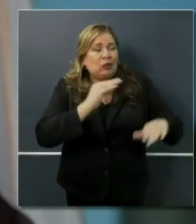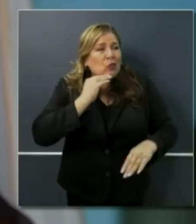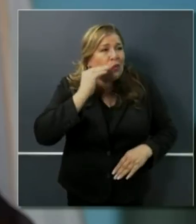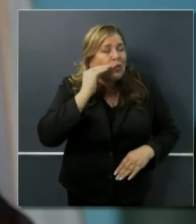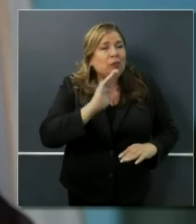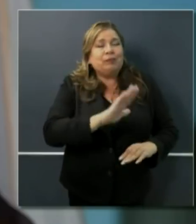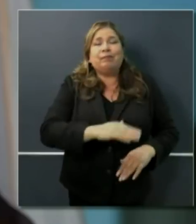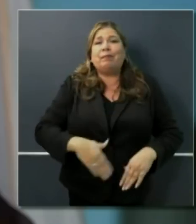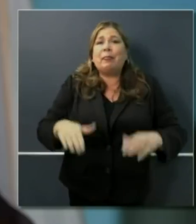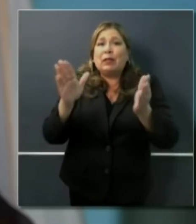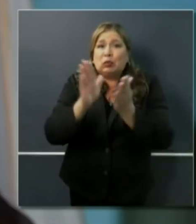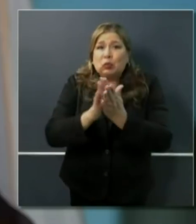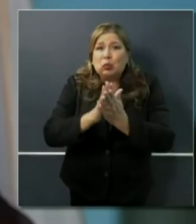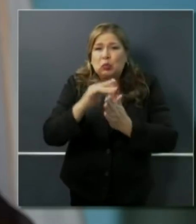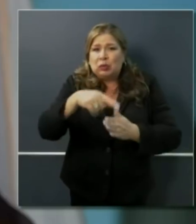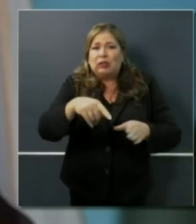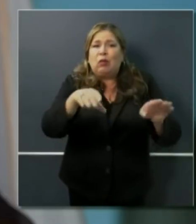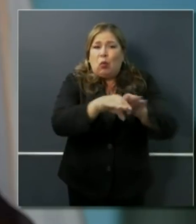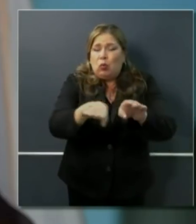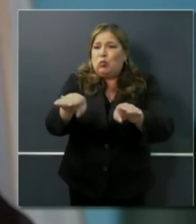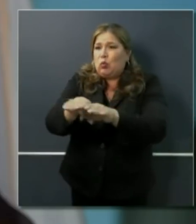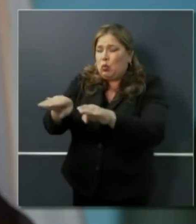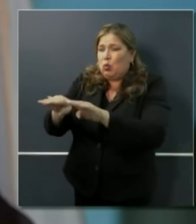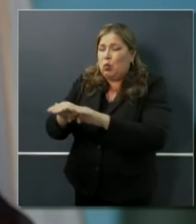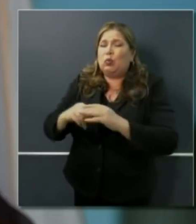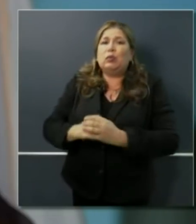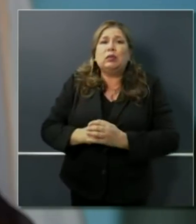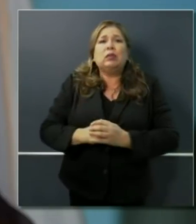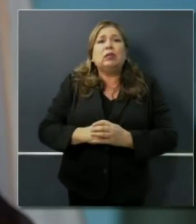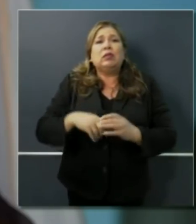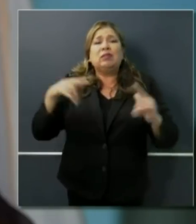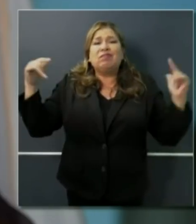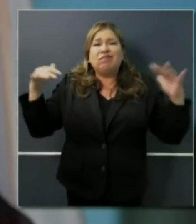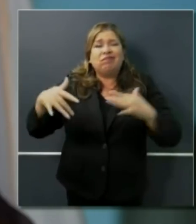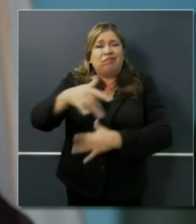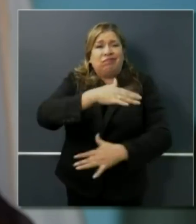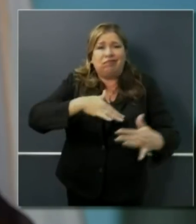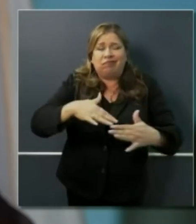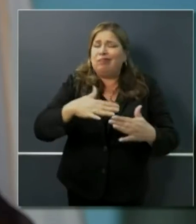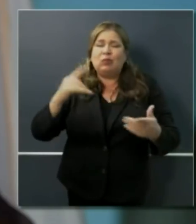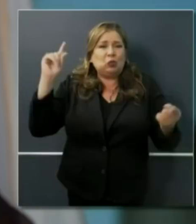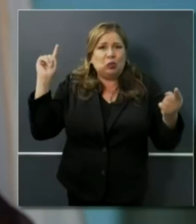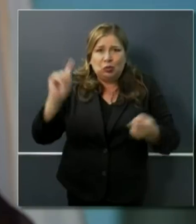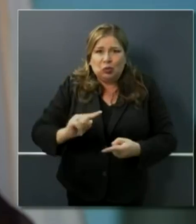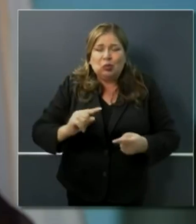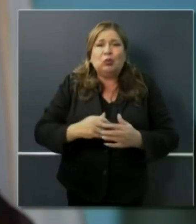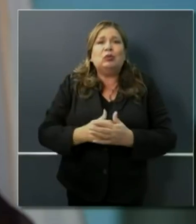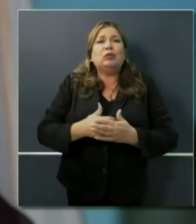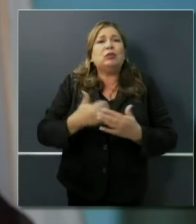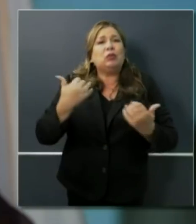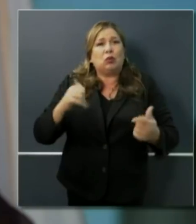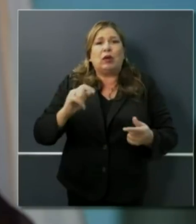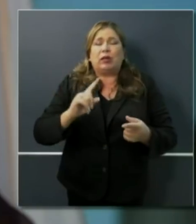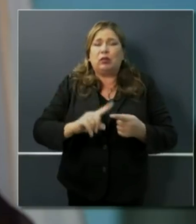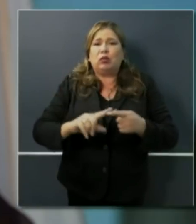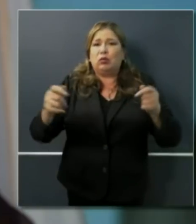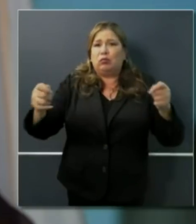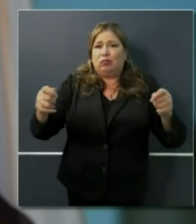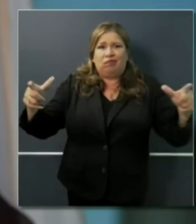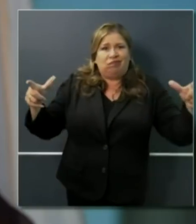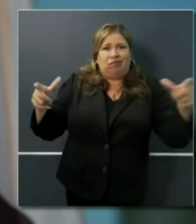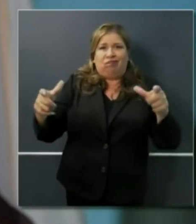schools, population-based strategies to mitigate spread that included at scale